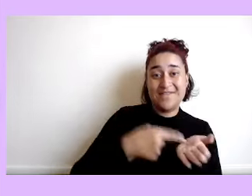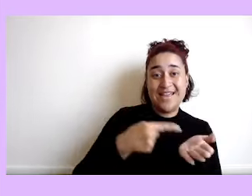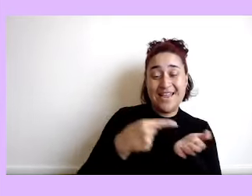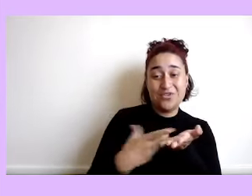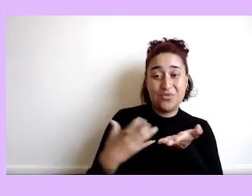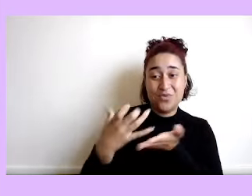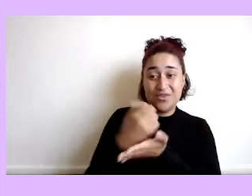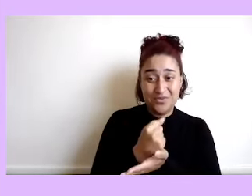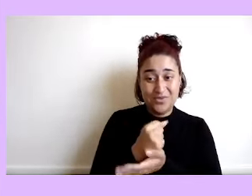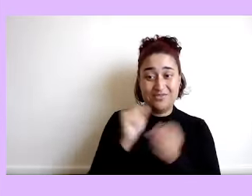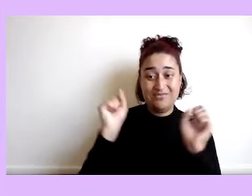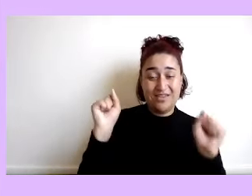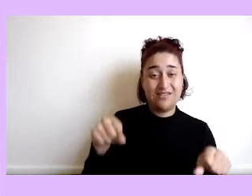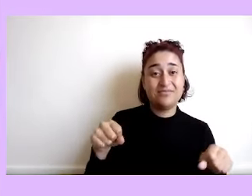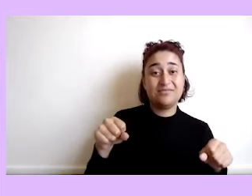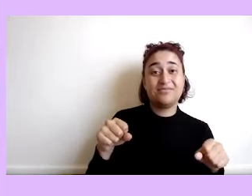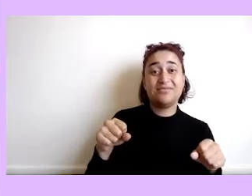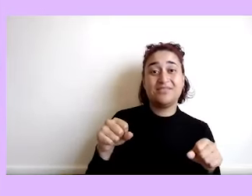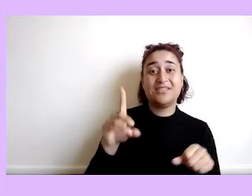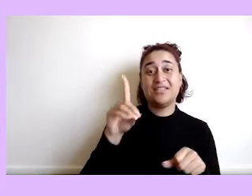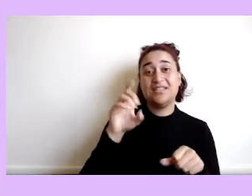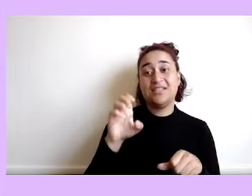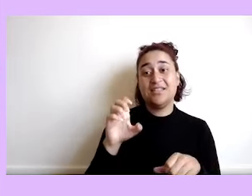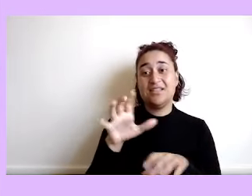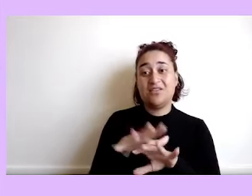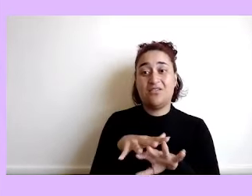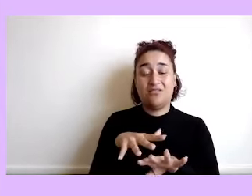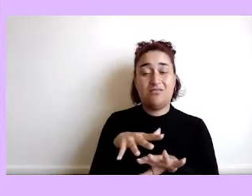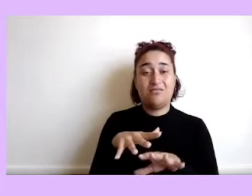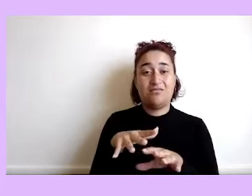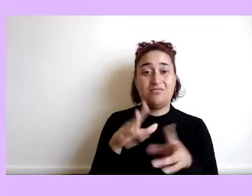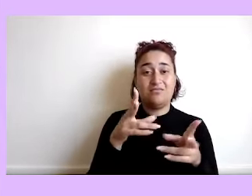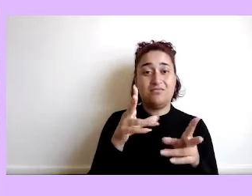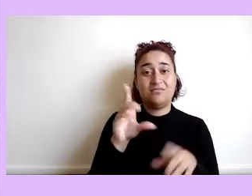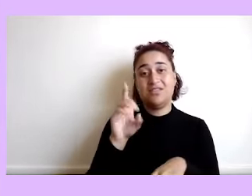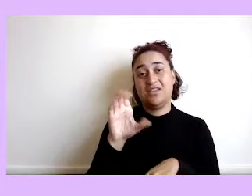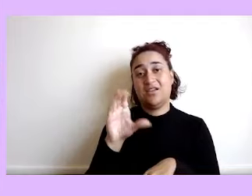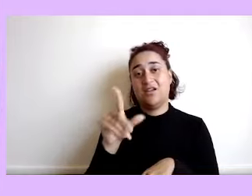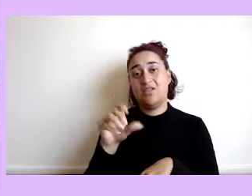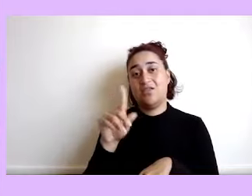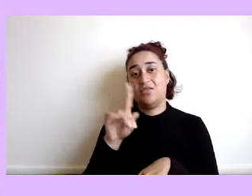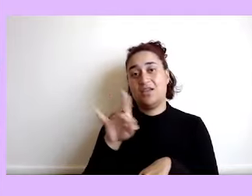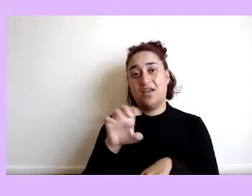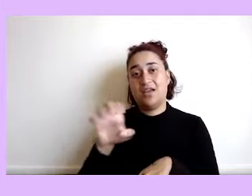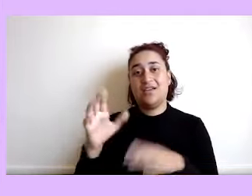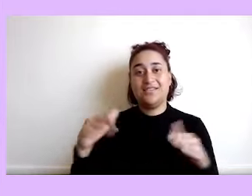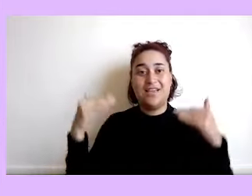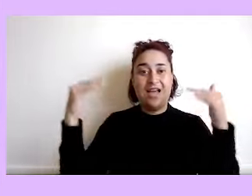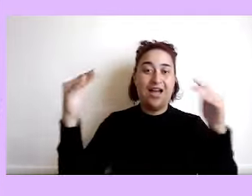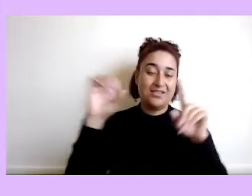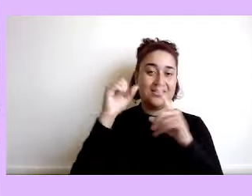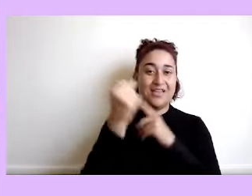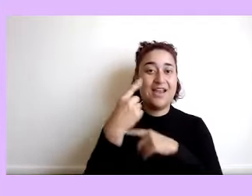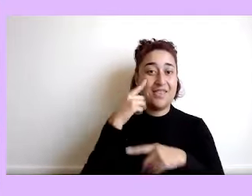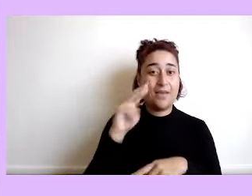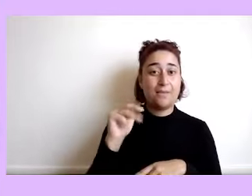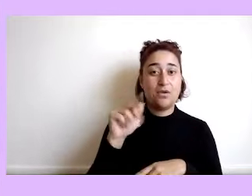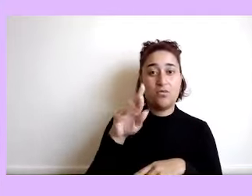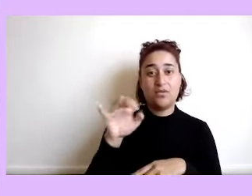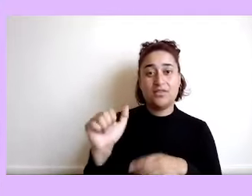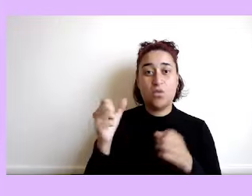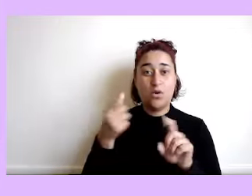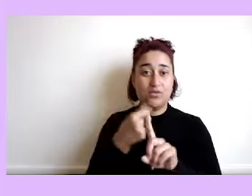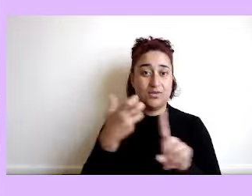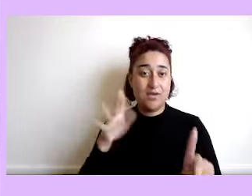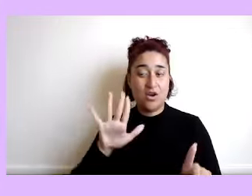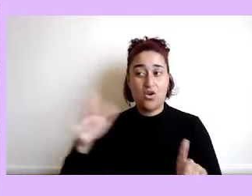to decolonize high society. Mm. Thank you. And I think Marissa wanted to expand on her other